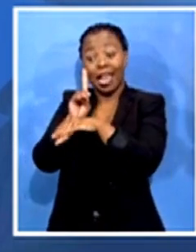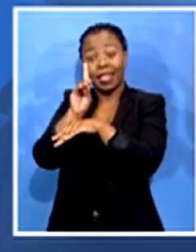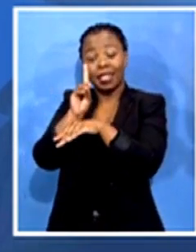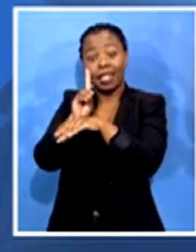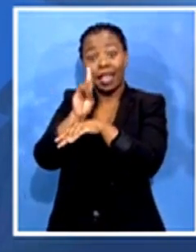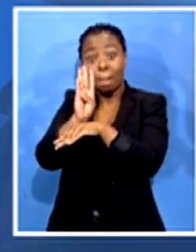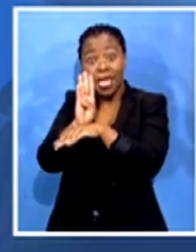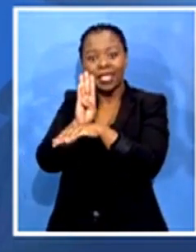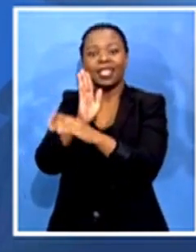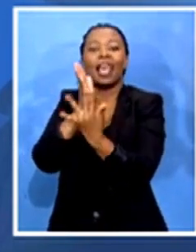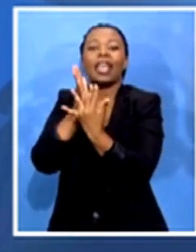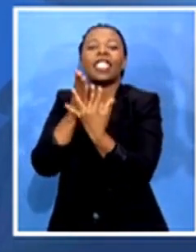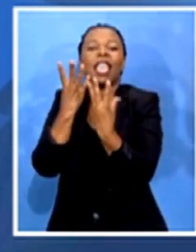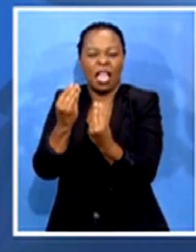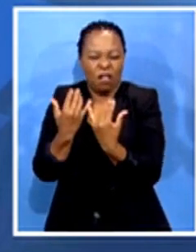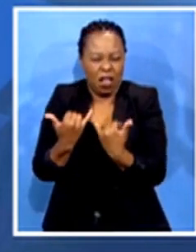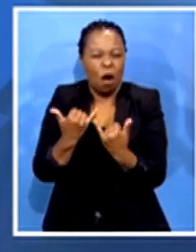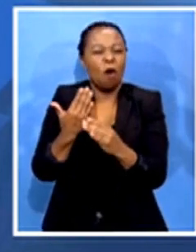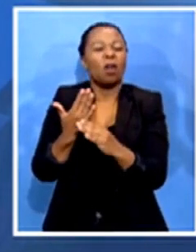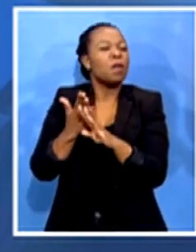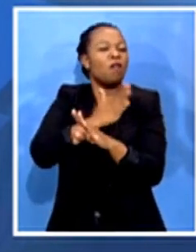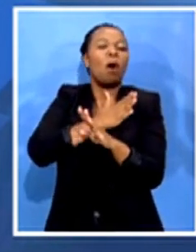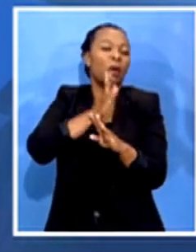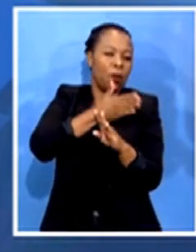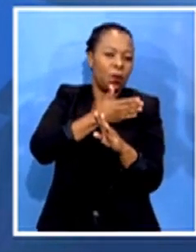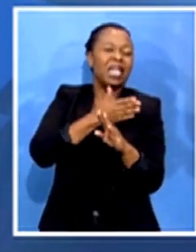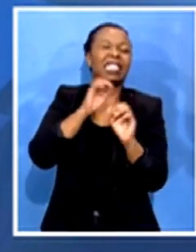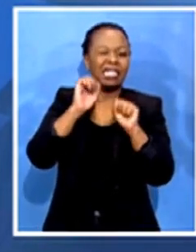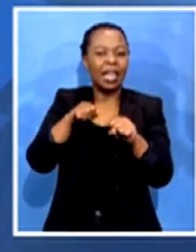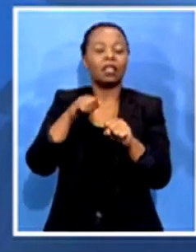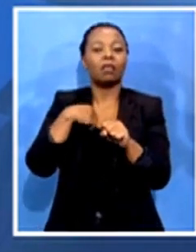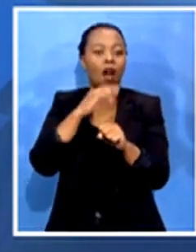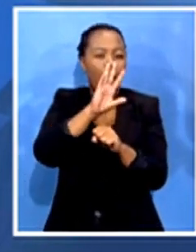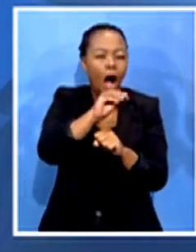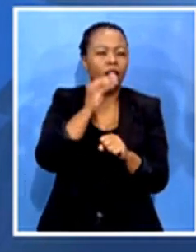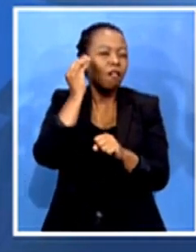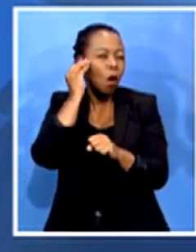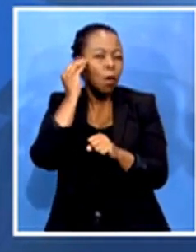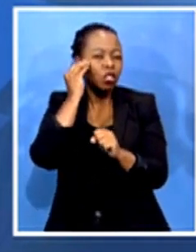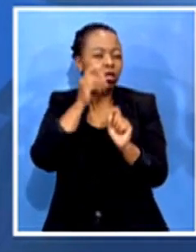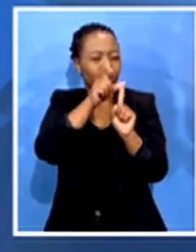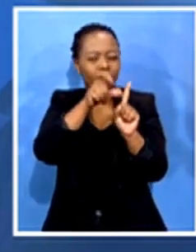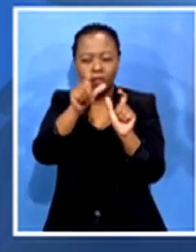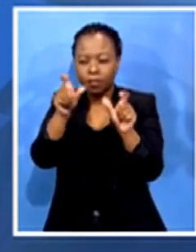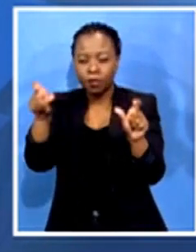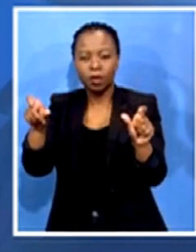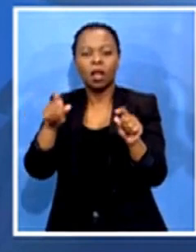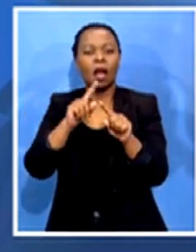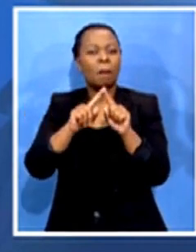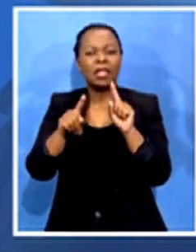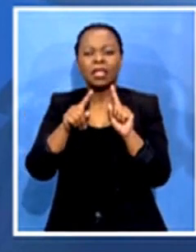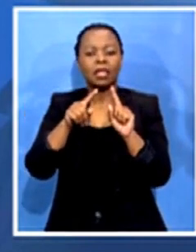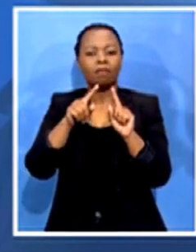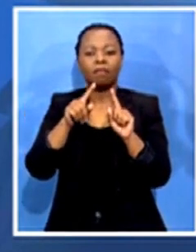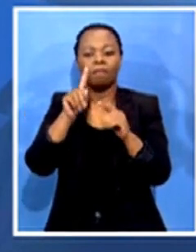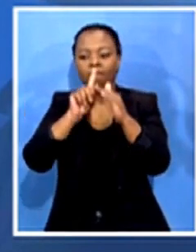we used to ask for information from the client, but we didn't actually go, for example, to the different environments and actually